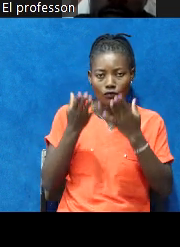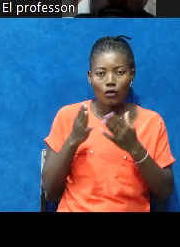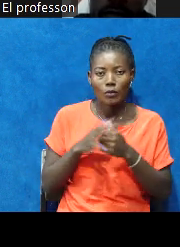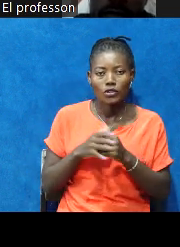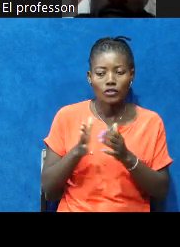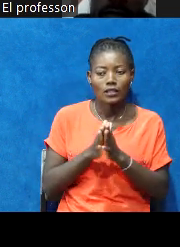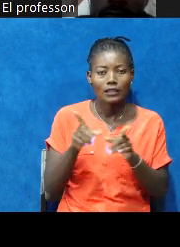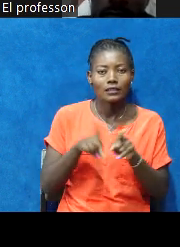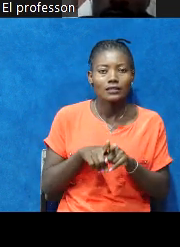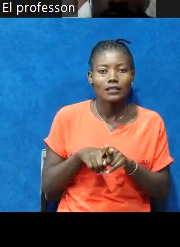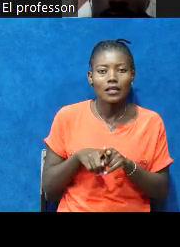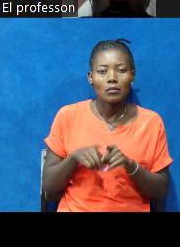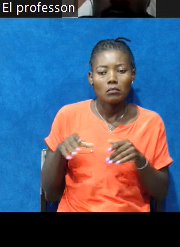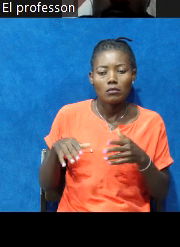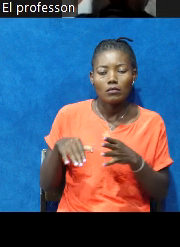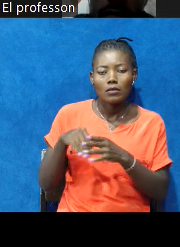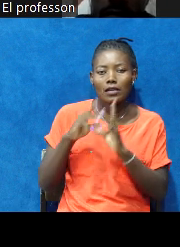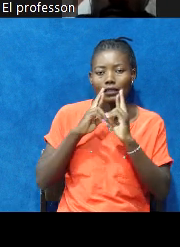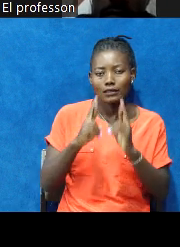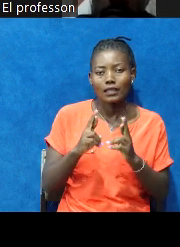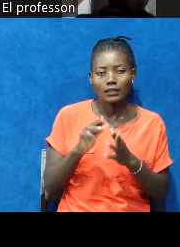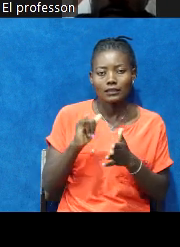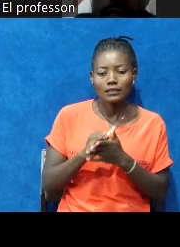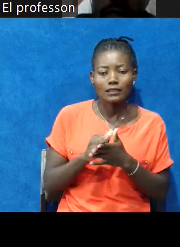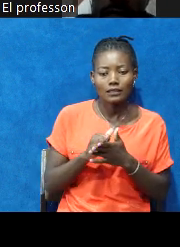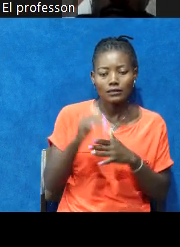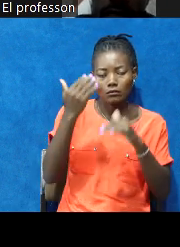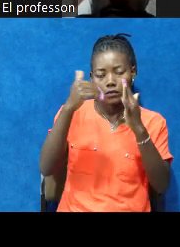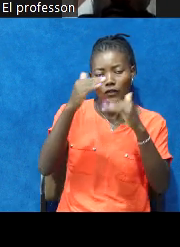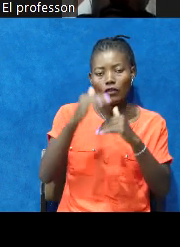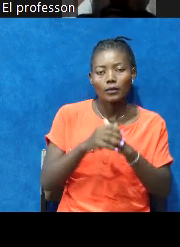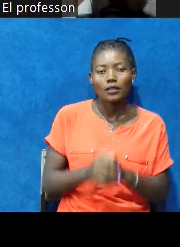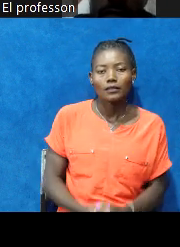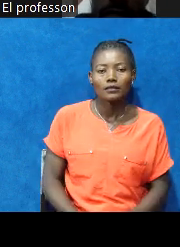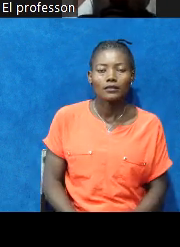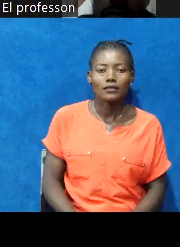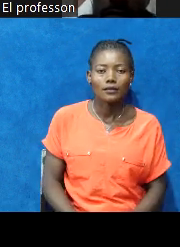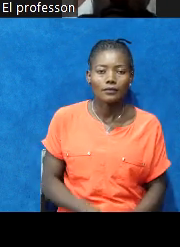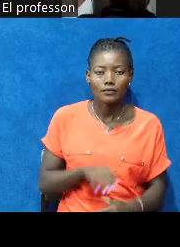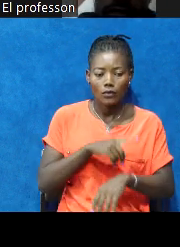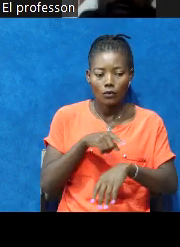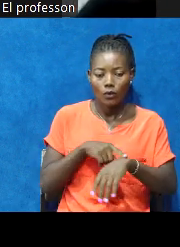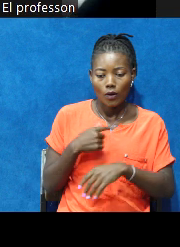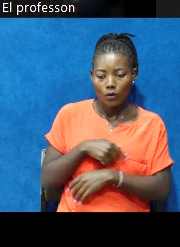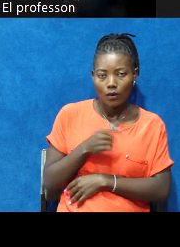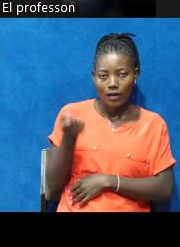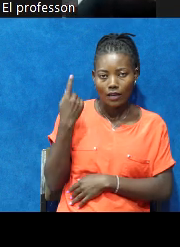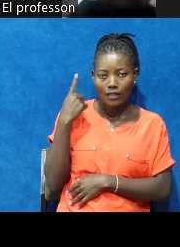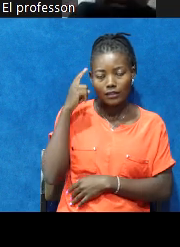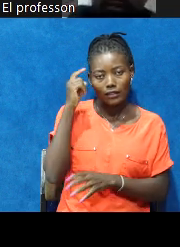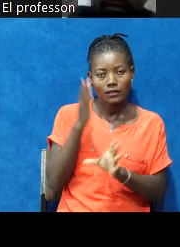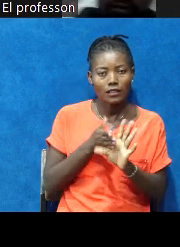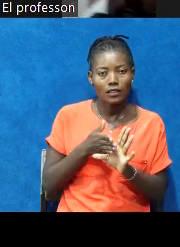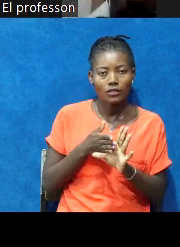information, and also now output. So that's now our performance. So when we understand the